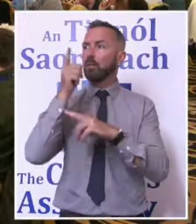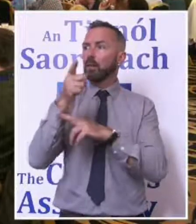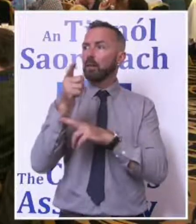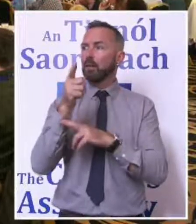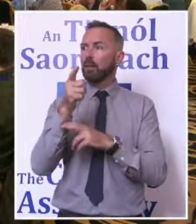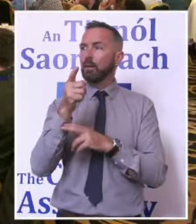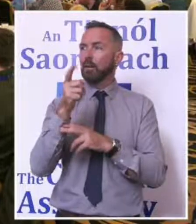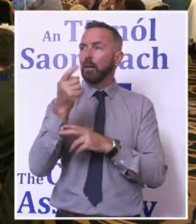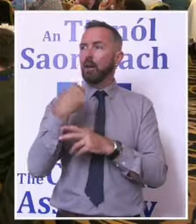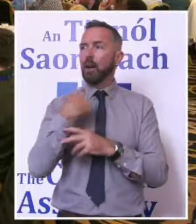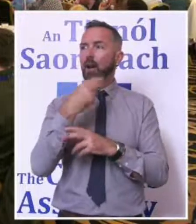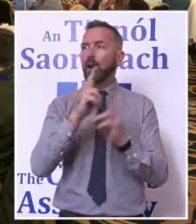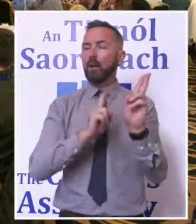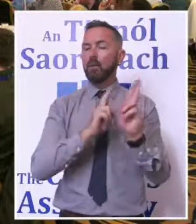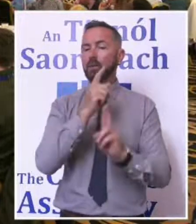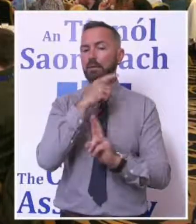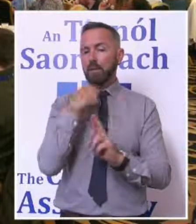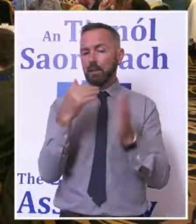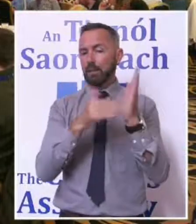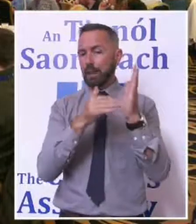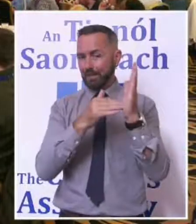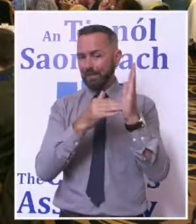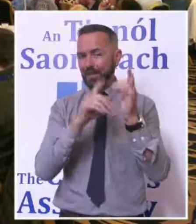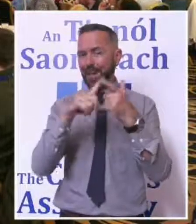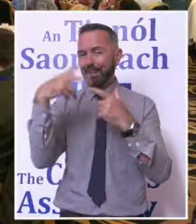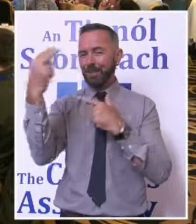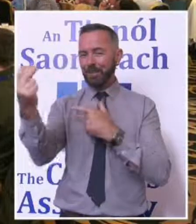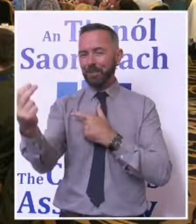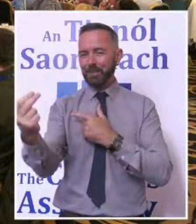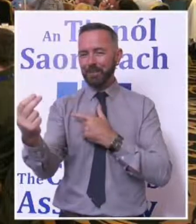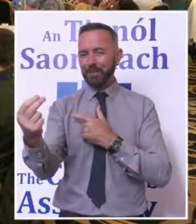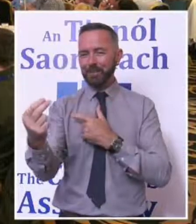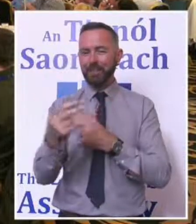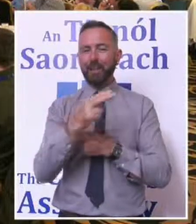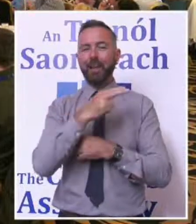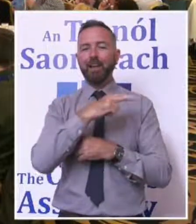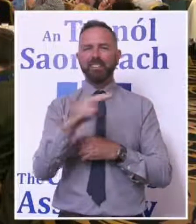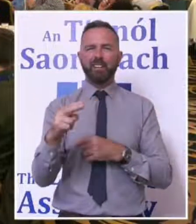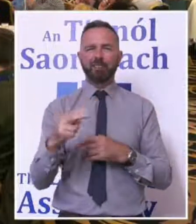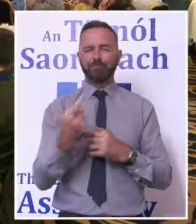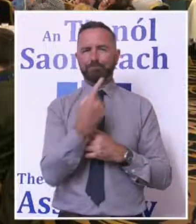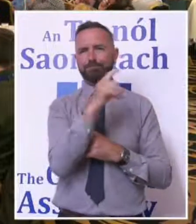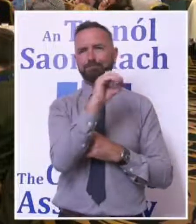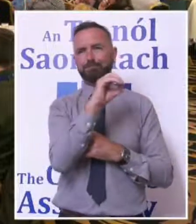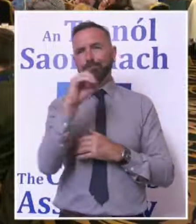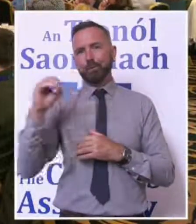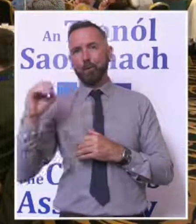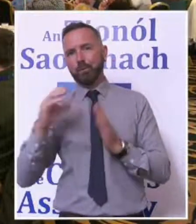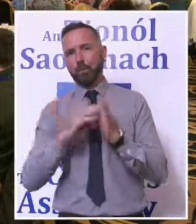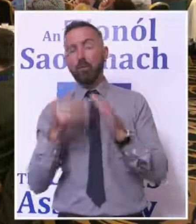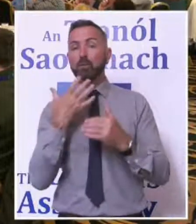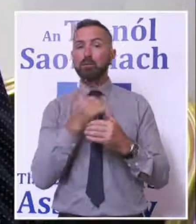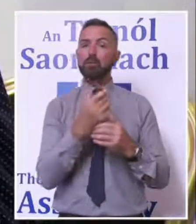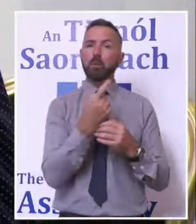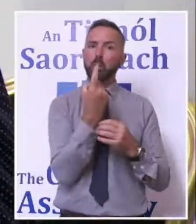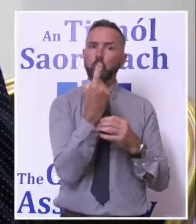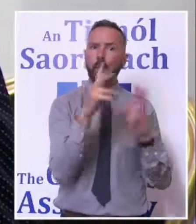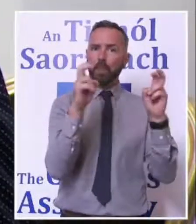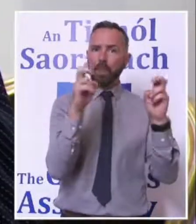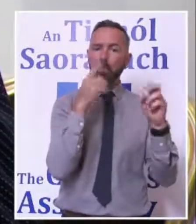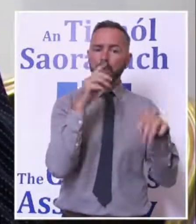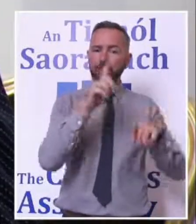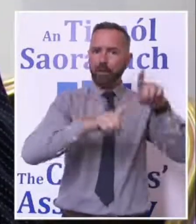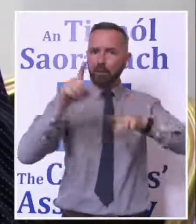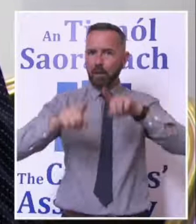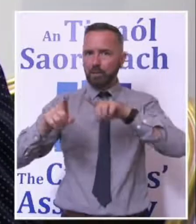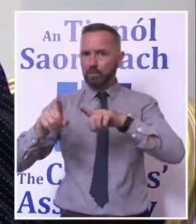and I would say there are and there aren't. There are not hundreds of models either. They're nearly all variations of a theme. So I think